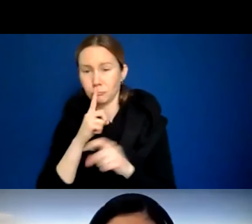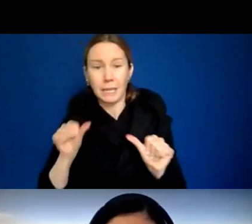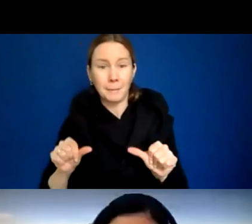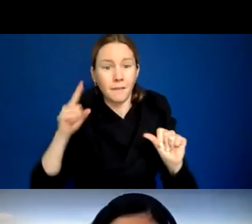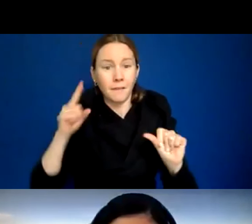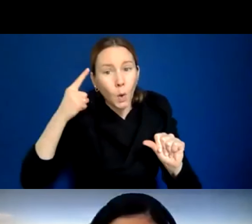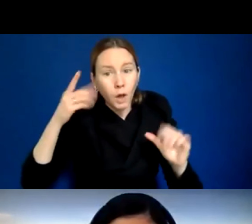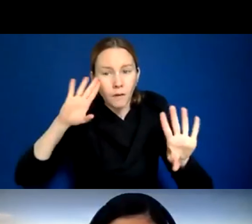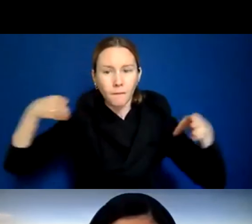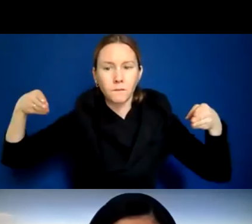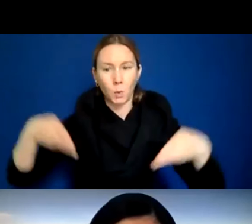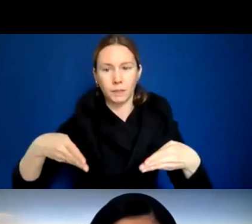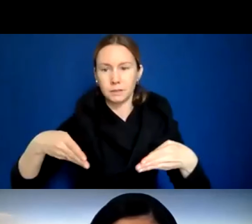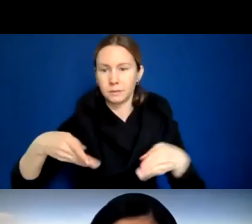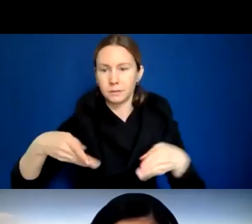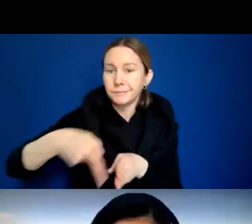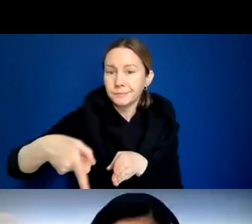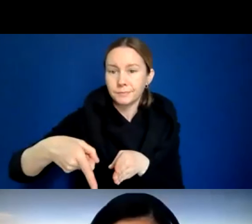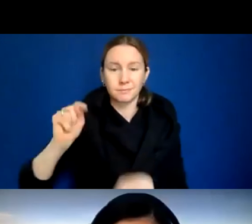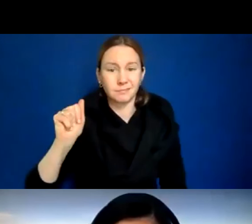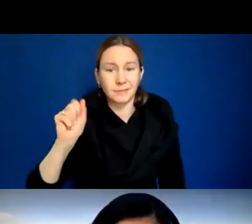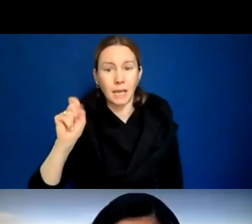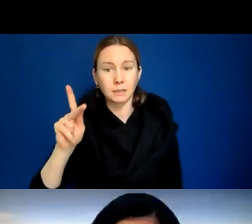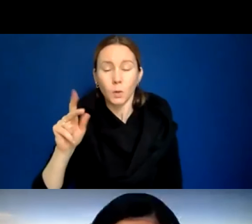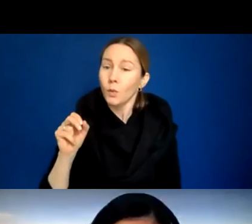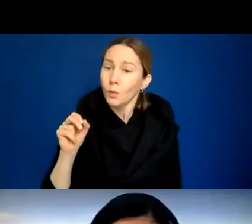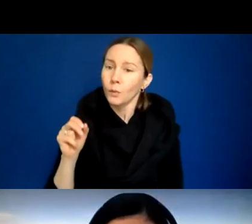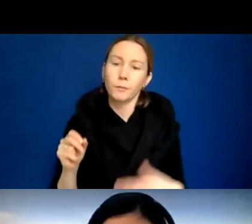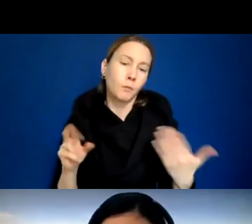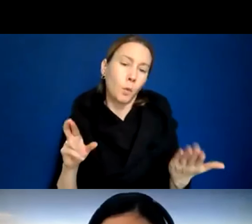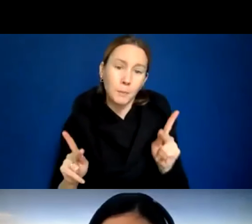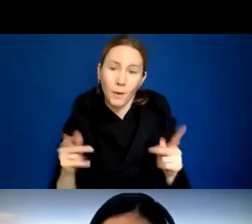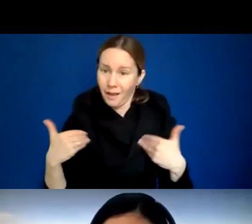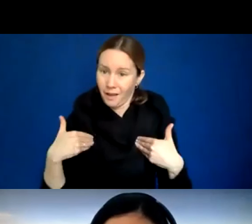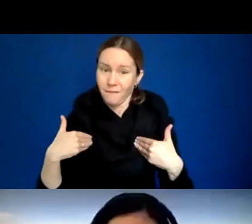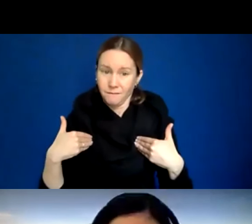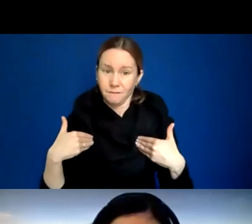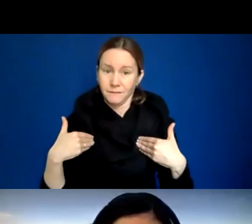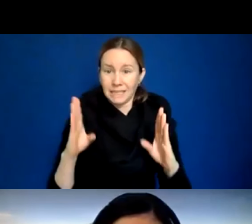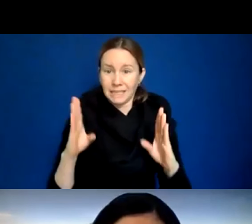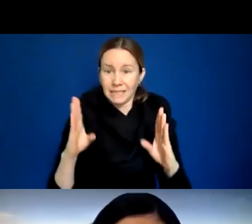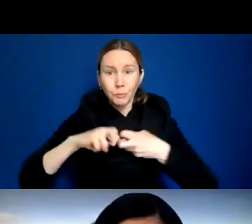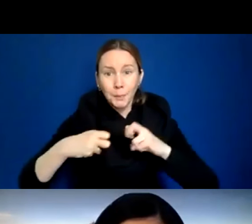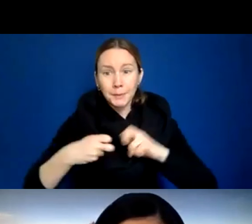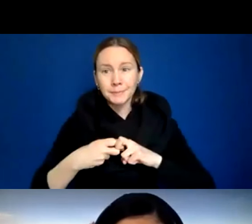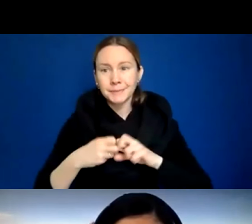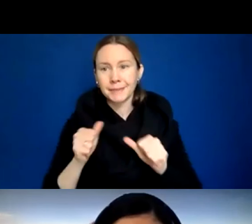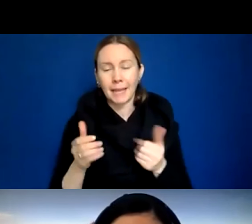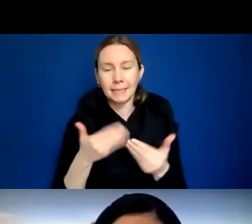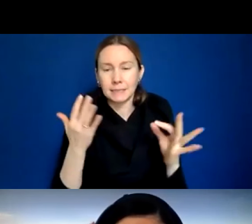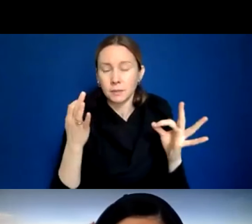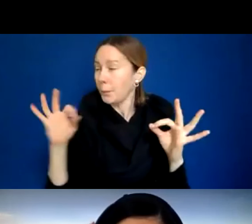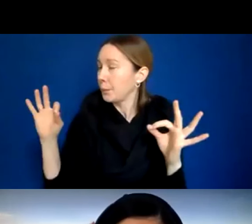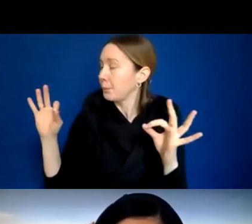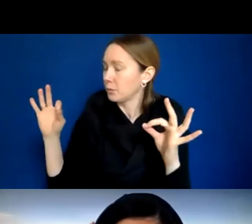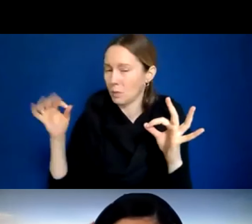on in a particular task, or, you know, people with this problem can get this distracted, or they can